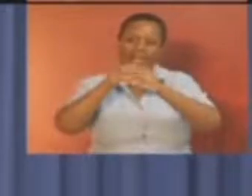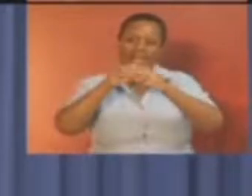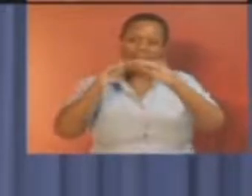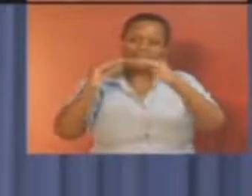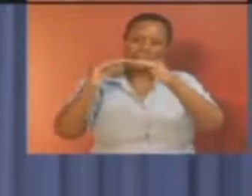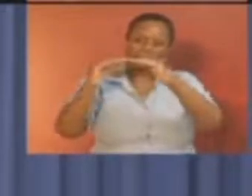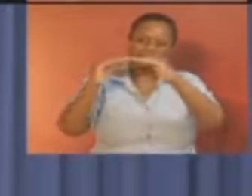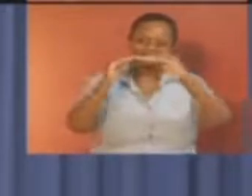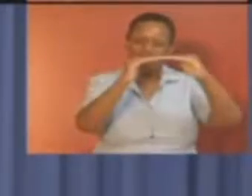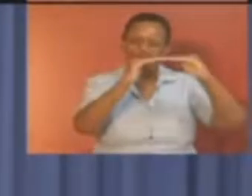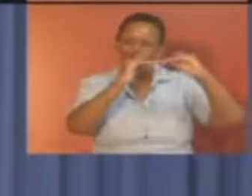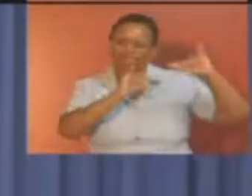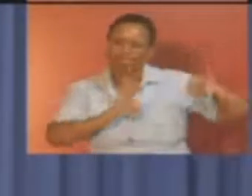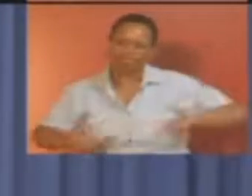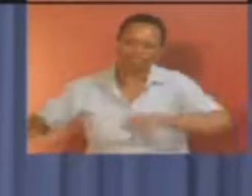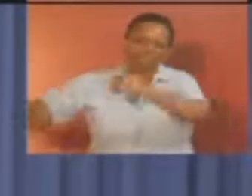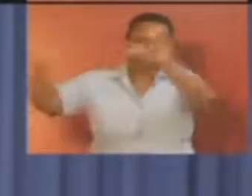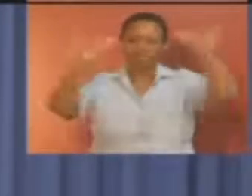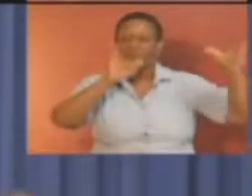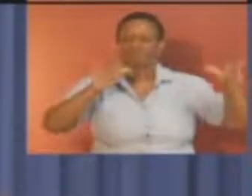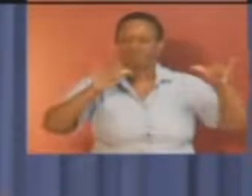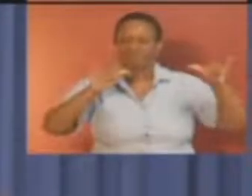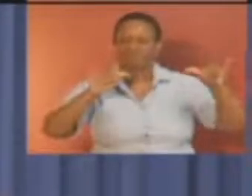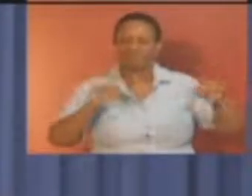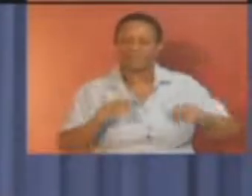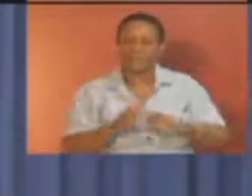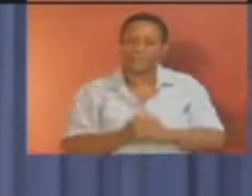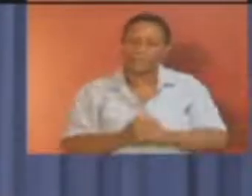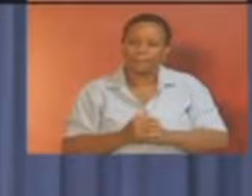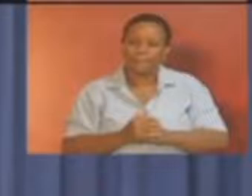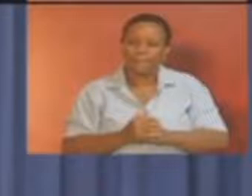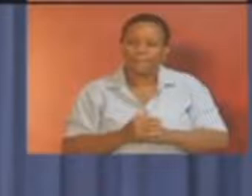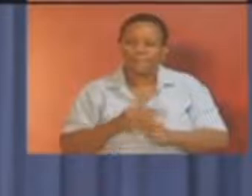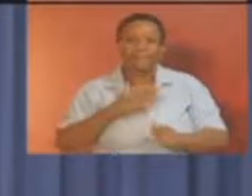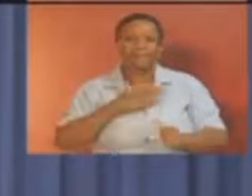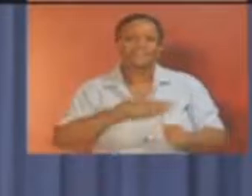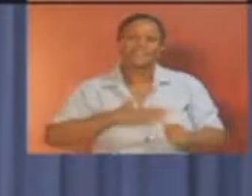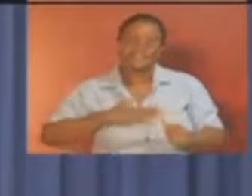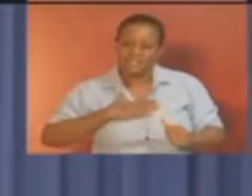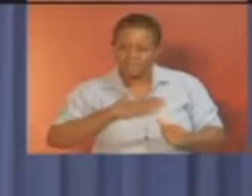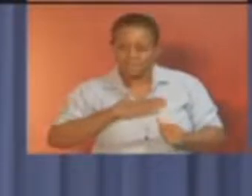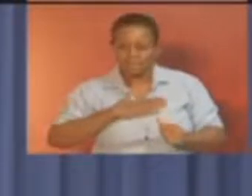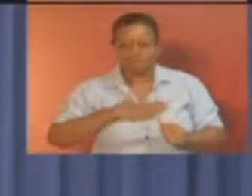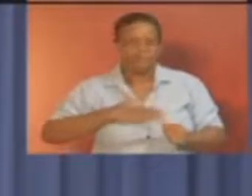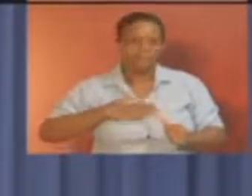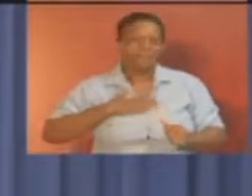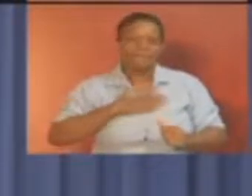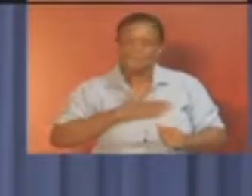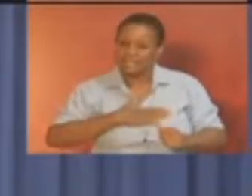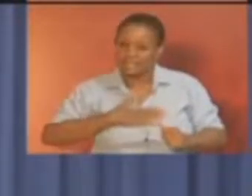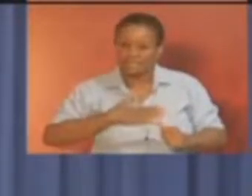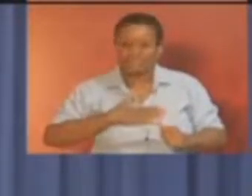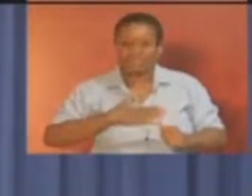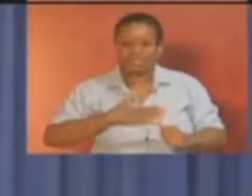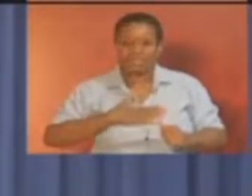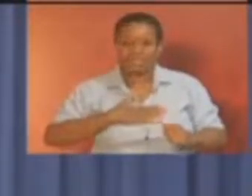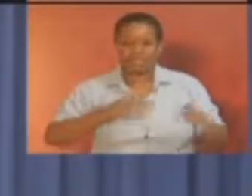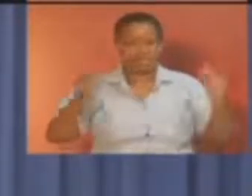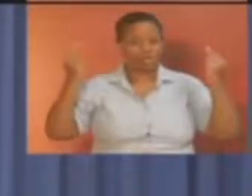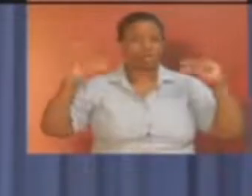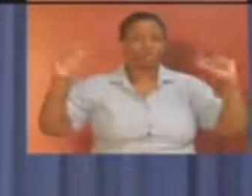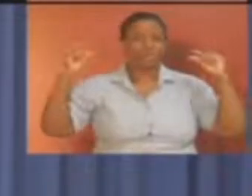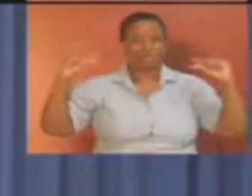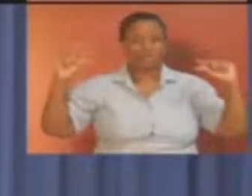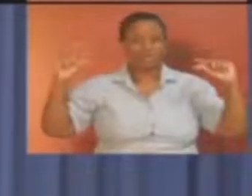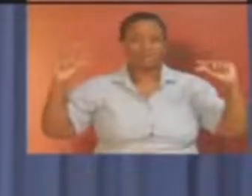you to minimize your family's presence in the supermarket. Supermarkets are the place where we expect a lot of people to